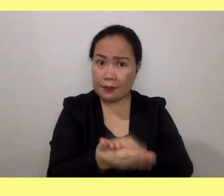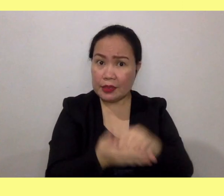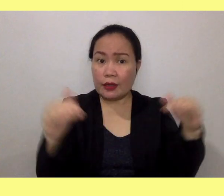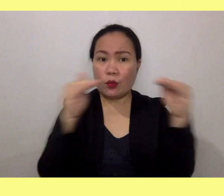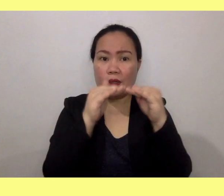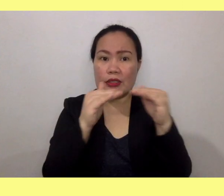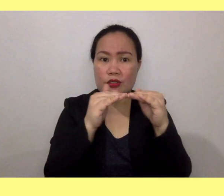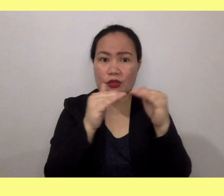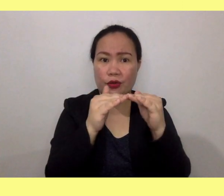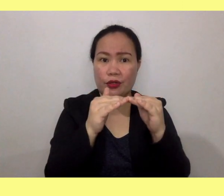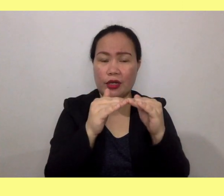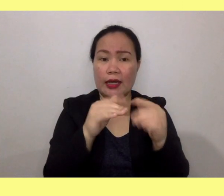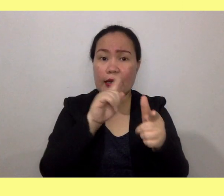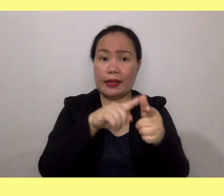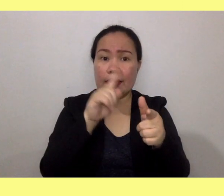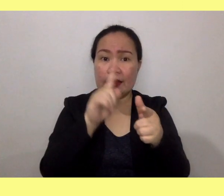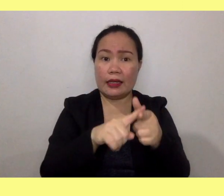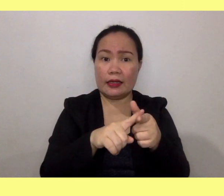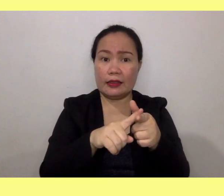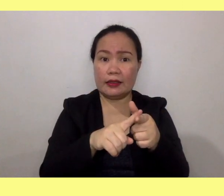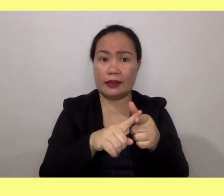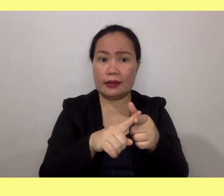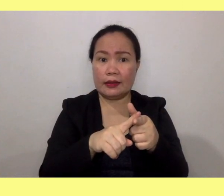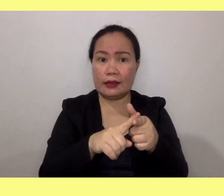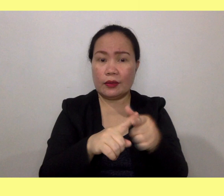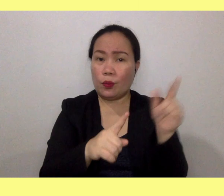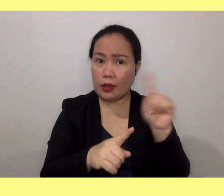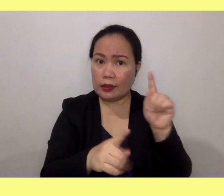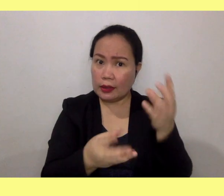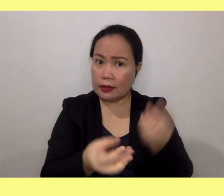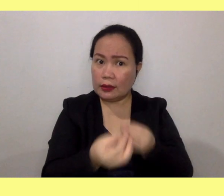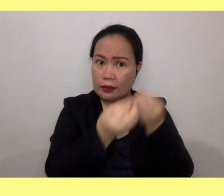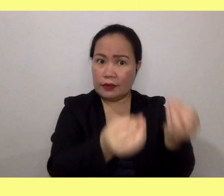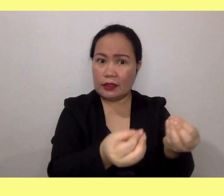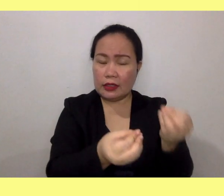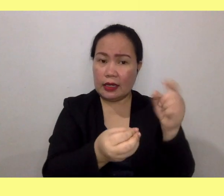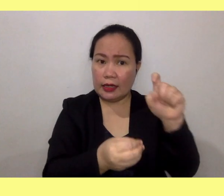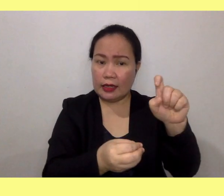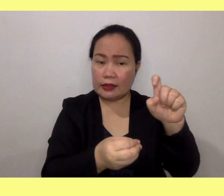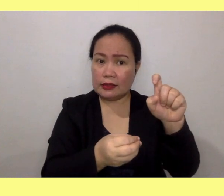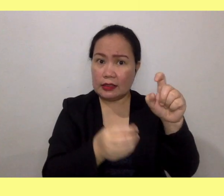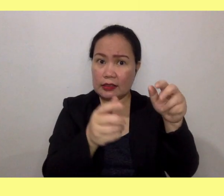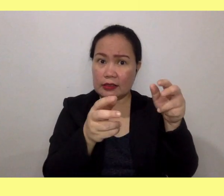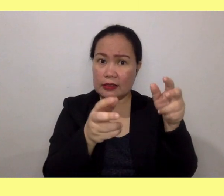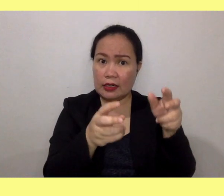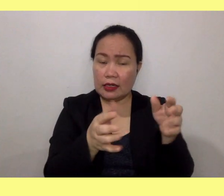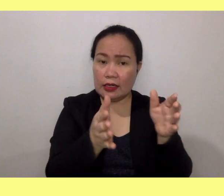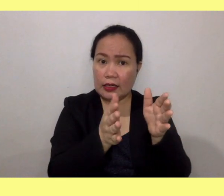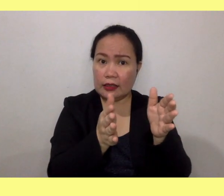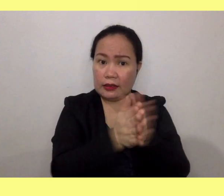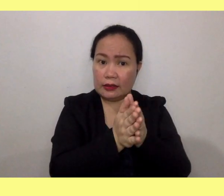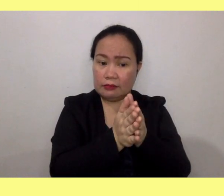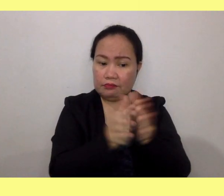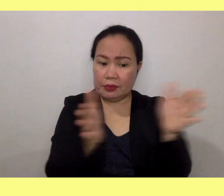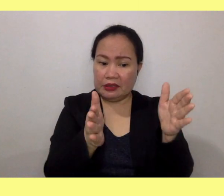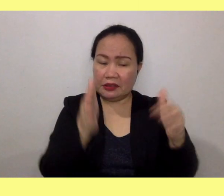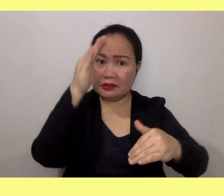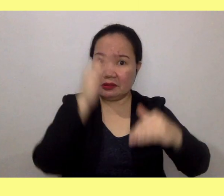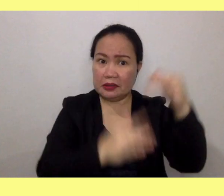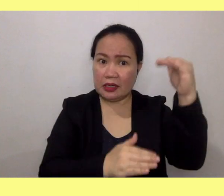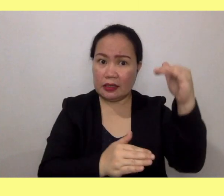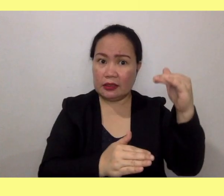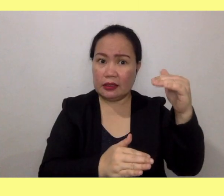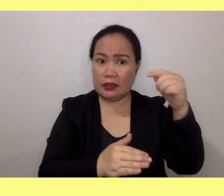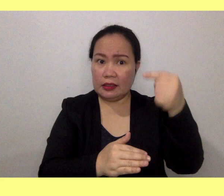the equation and then itong dalawa, kung ano yung given mo, since x is greater than negative 1 but less than